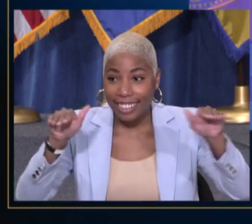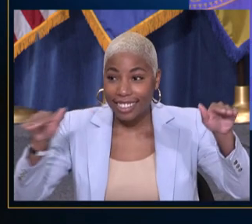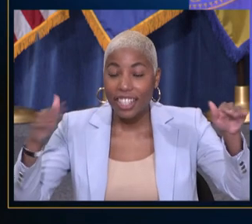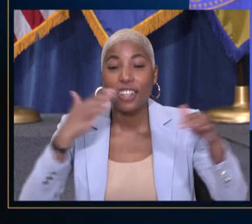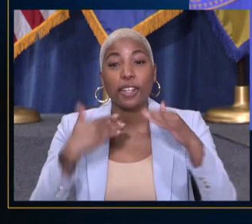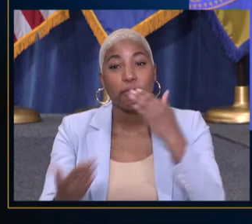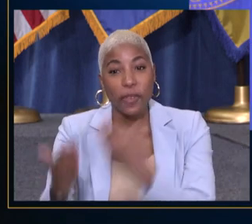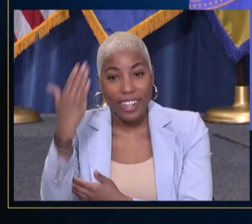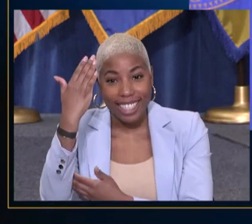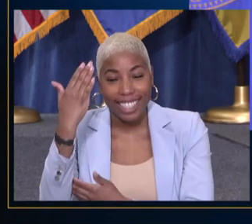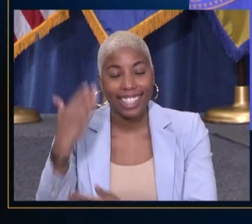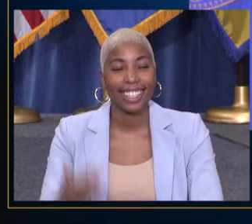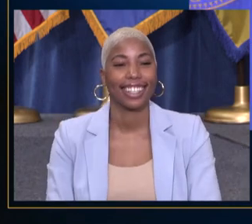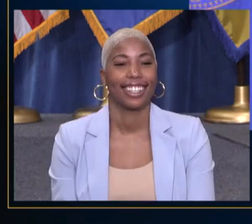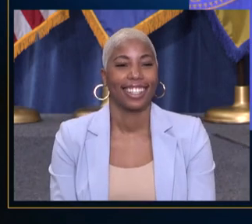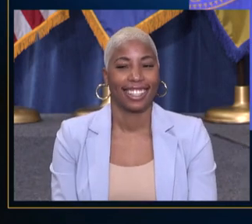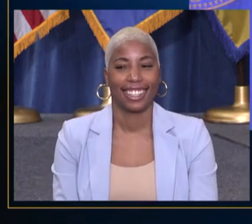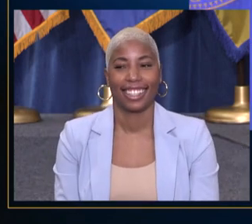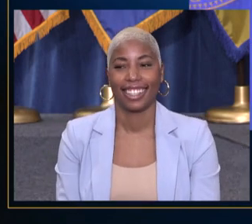Good morning.